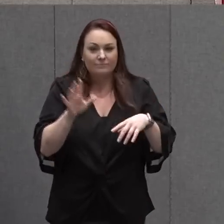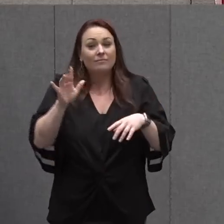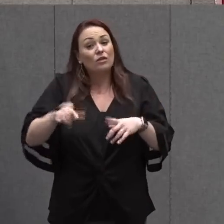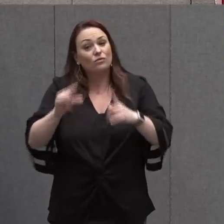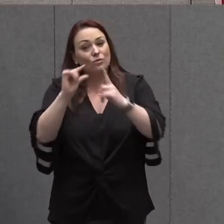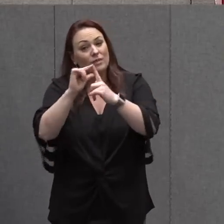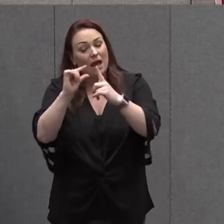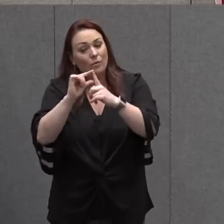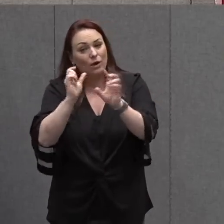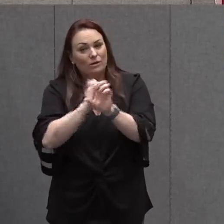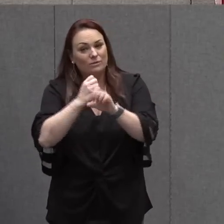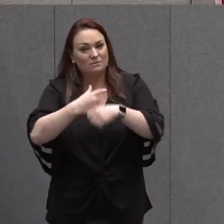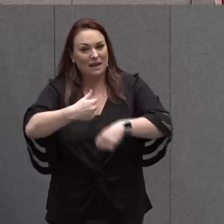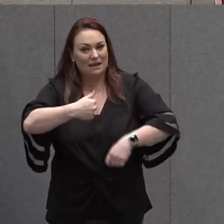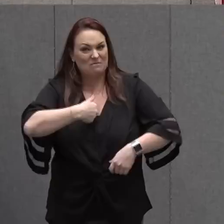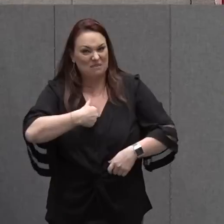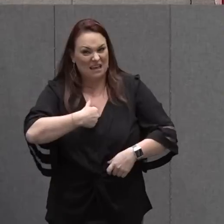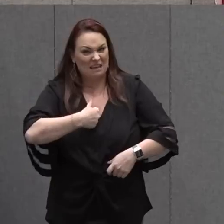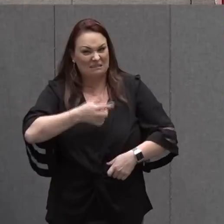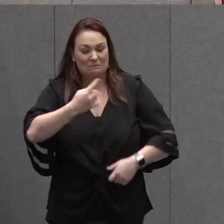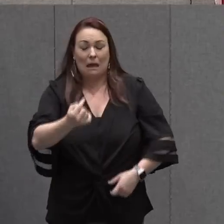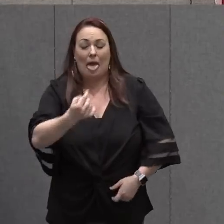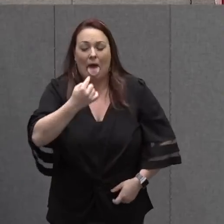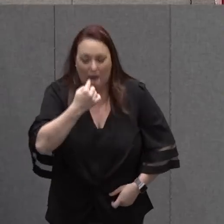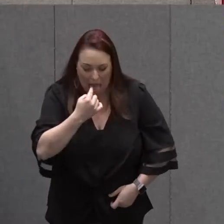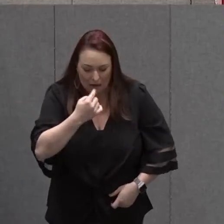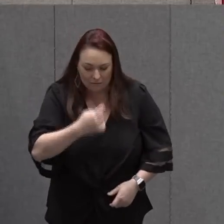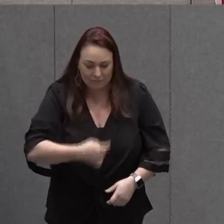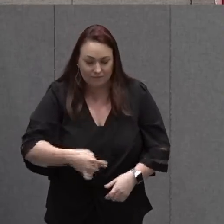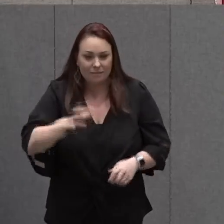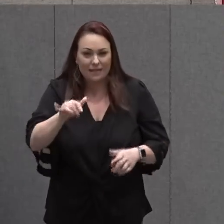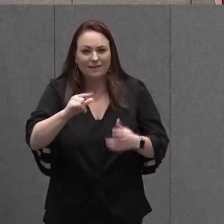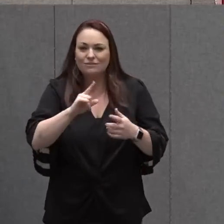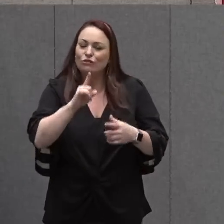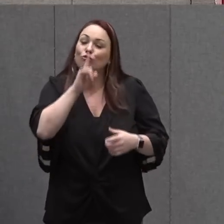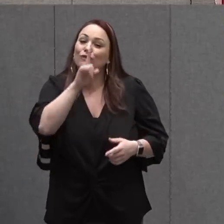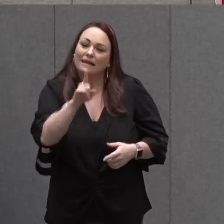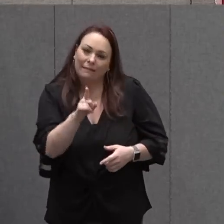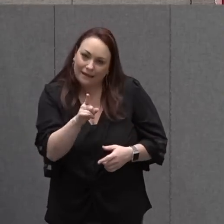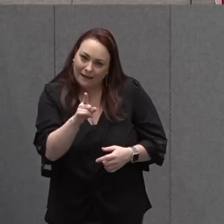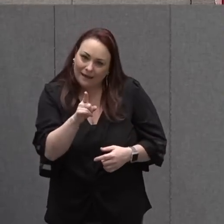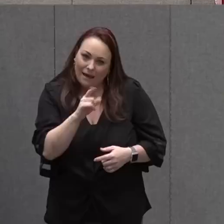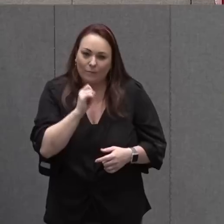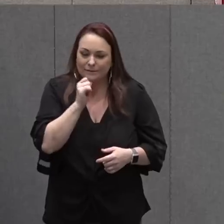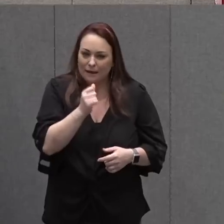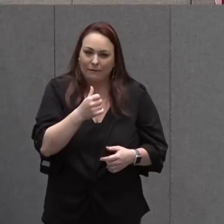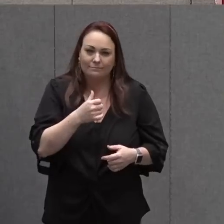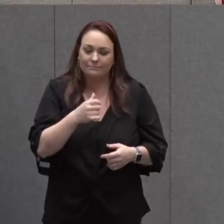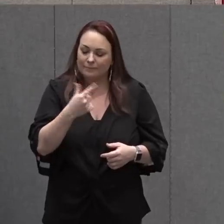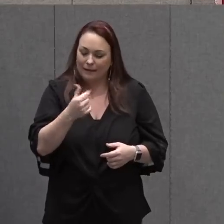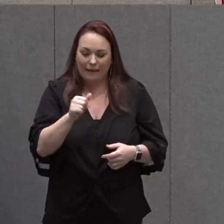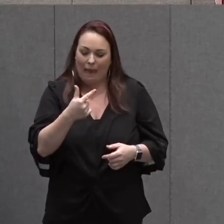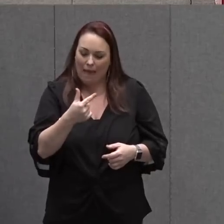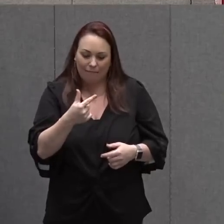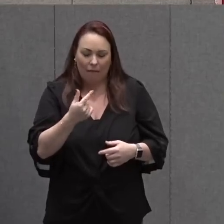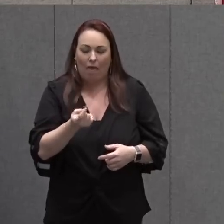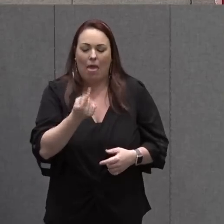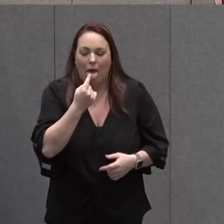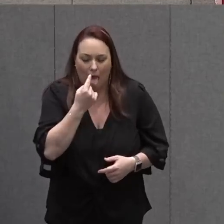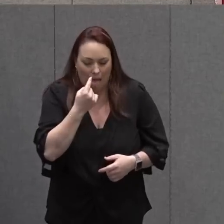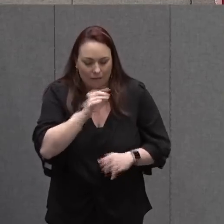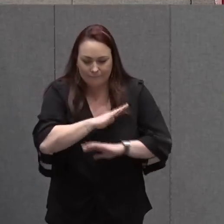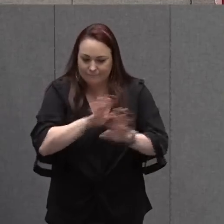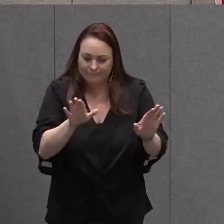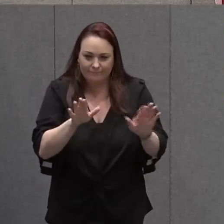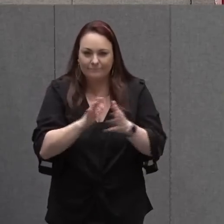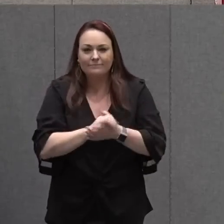was making me gag. That's figurative, right? Because I wasn't really gagging. You're on the